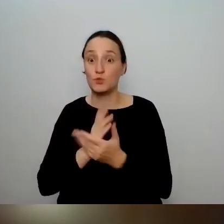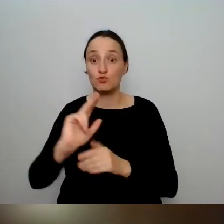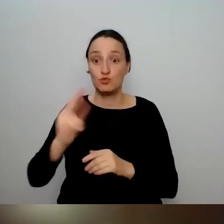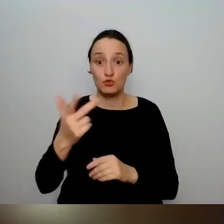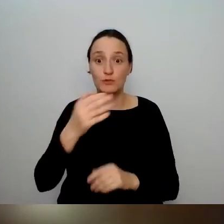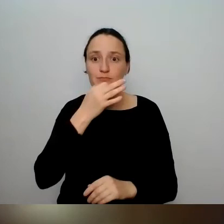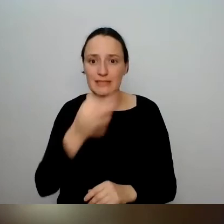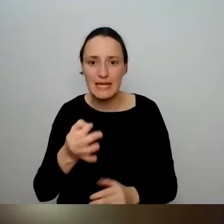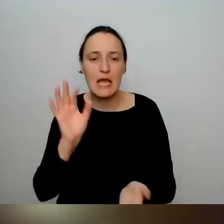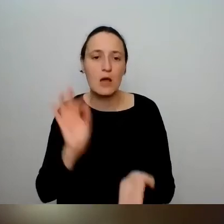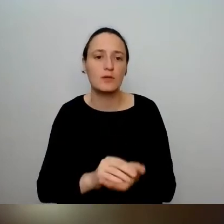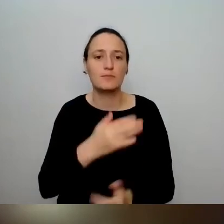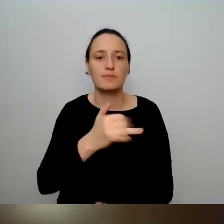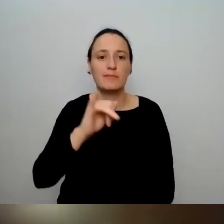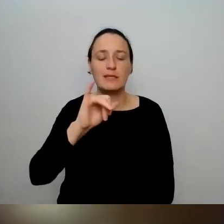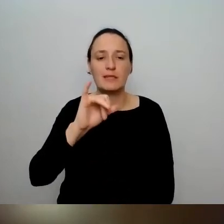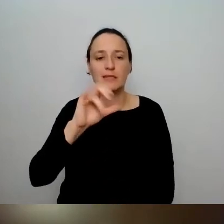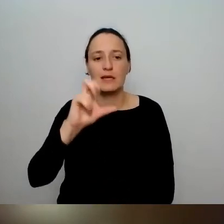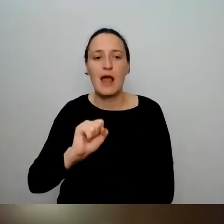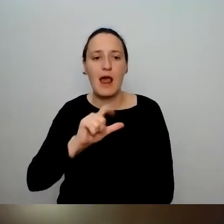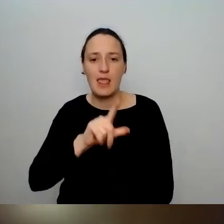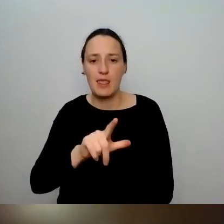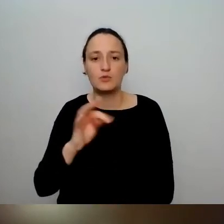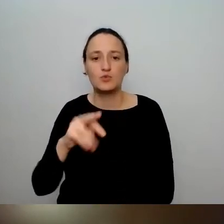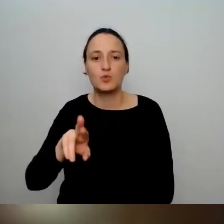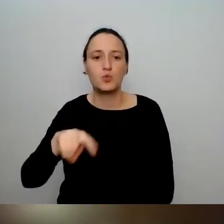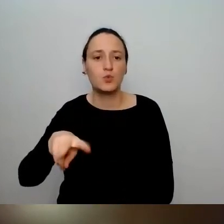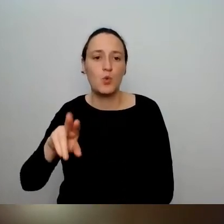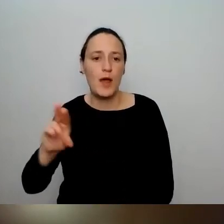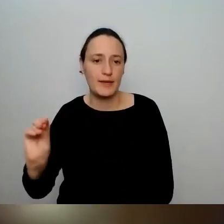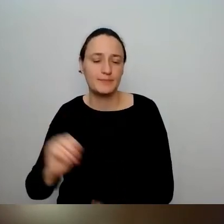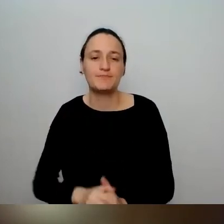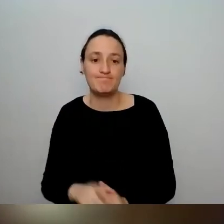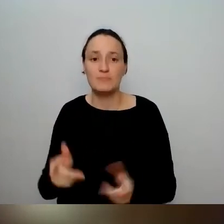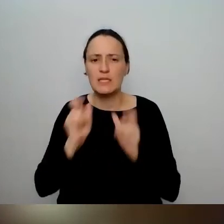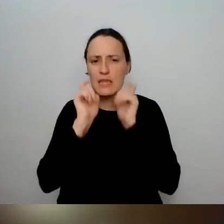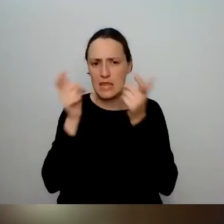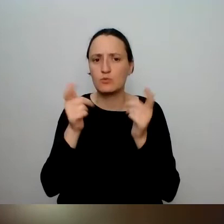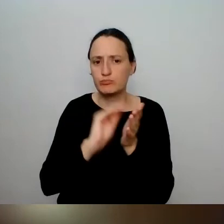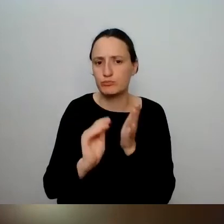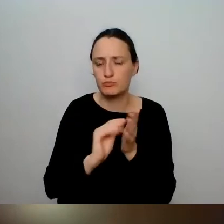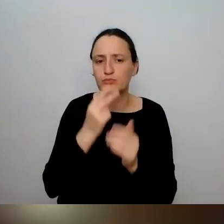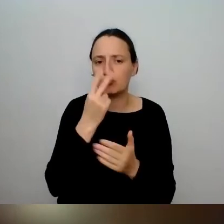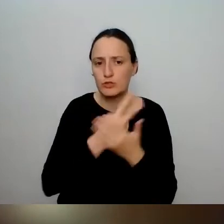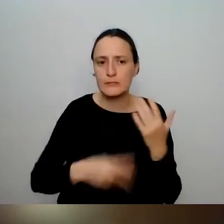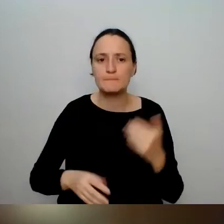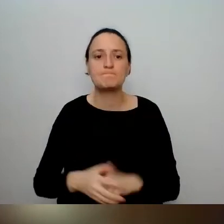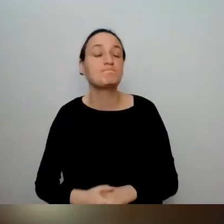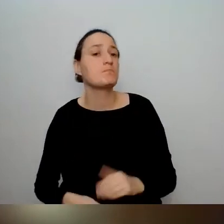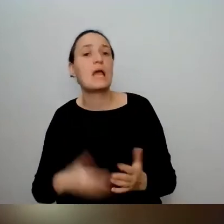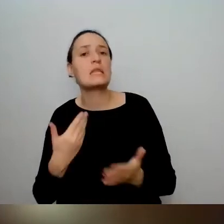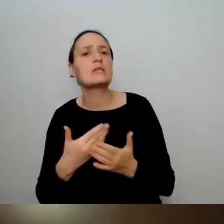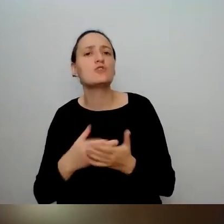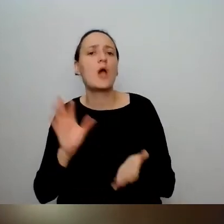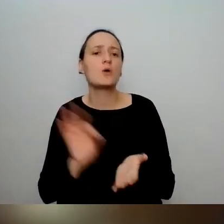and I will read them out loud. Why is this law only valid in certain regions?